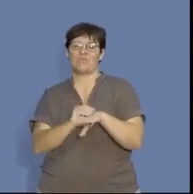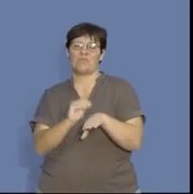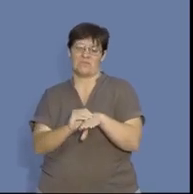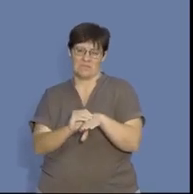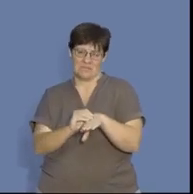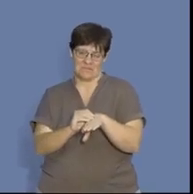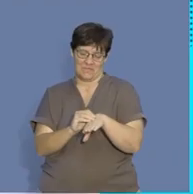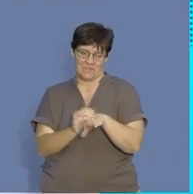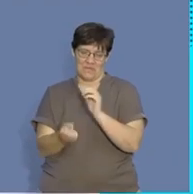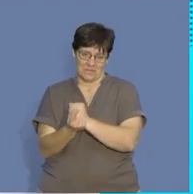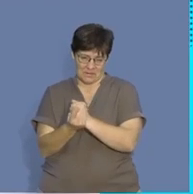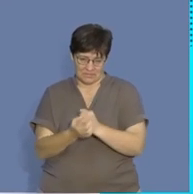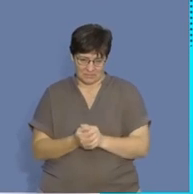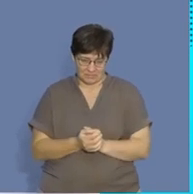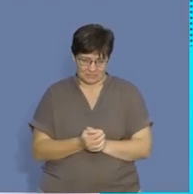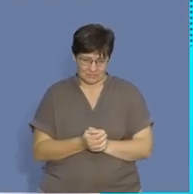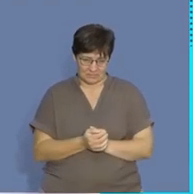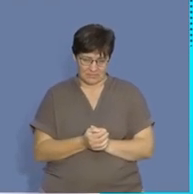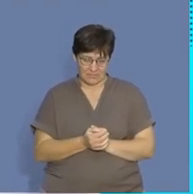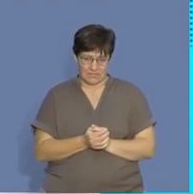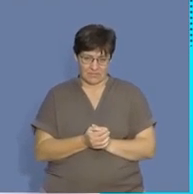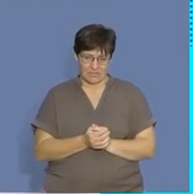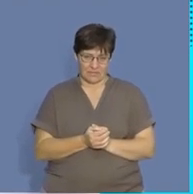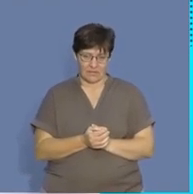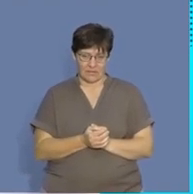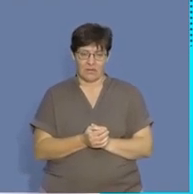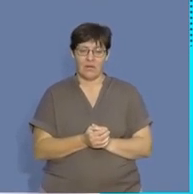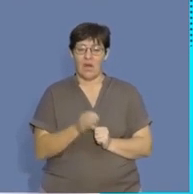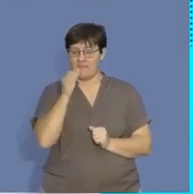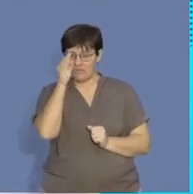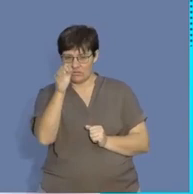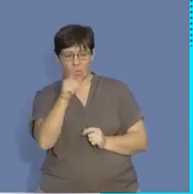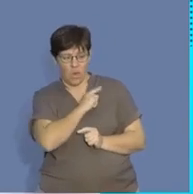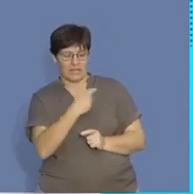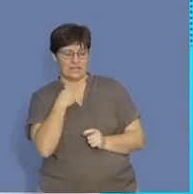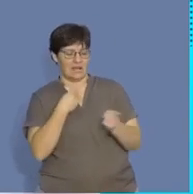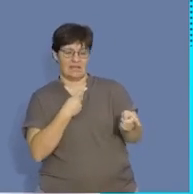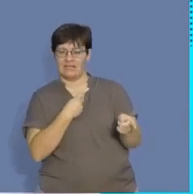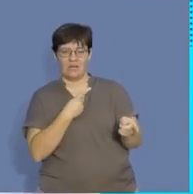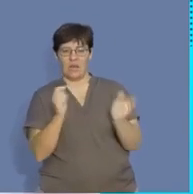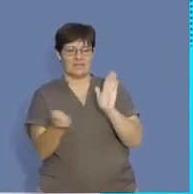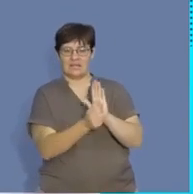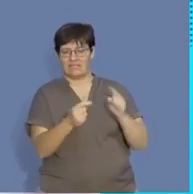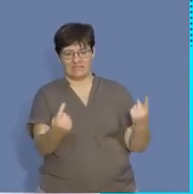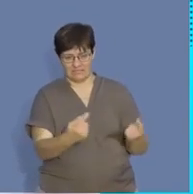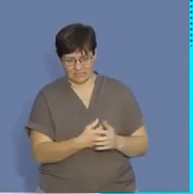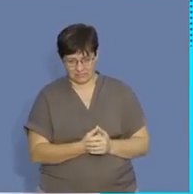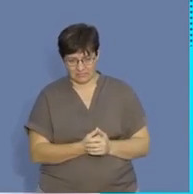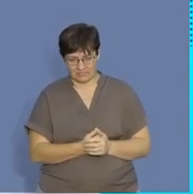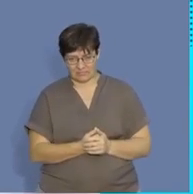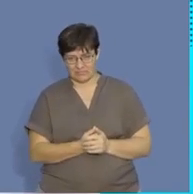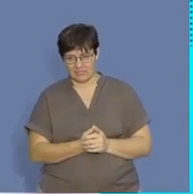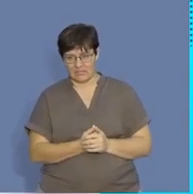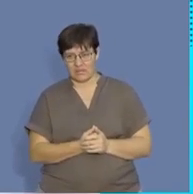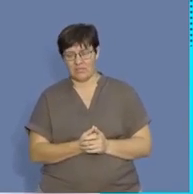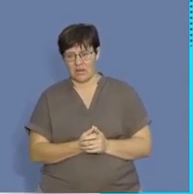result in cash flow problems in the future if that stock is not sold. Quite a bit